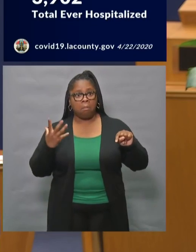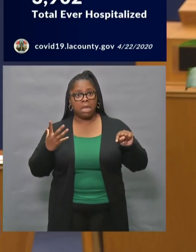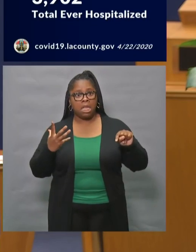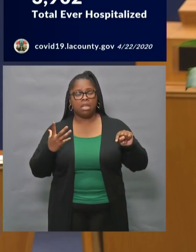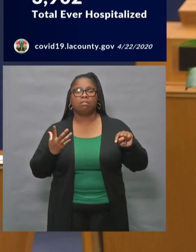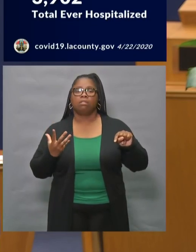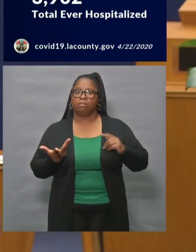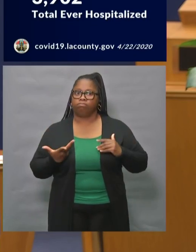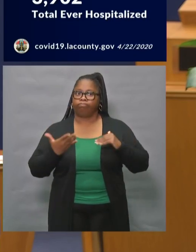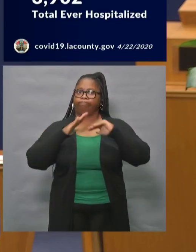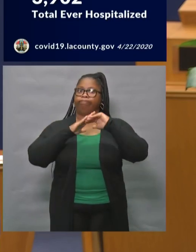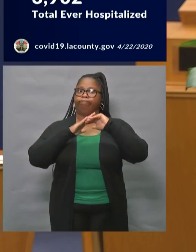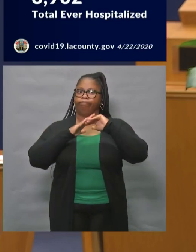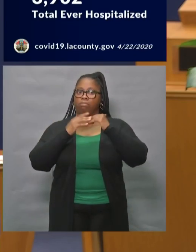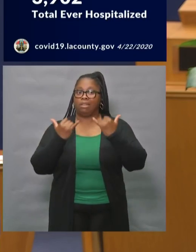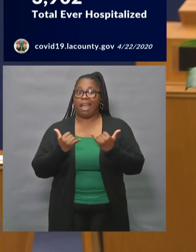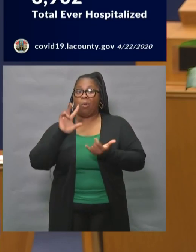risen again to